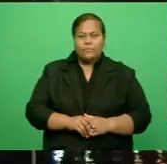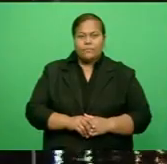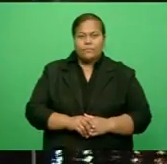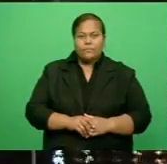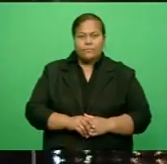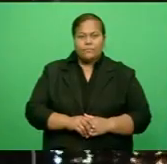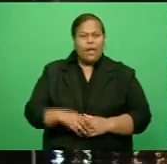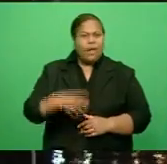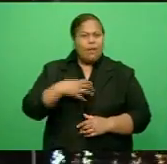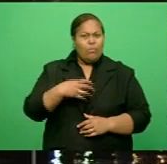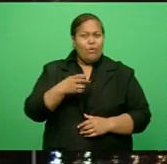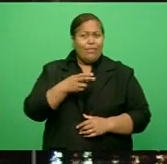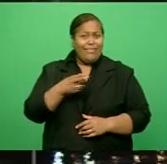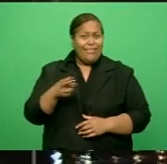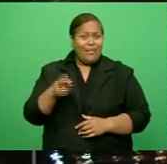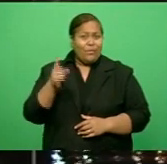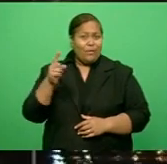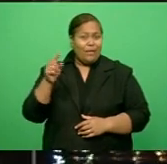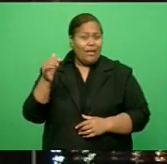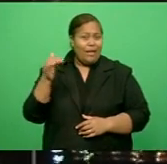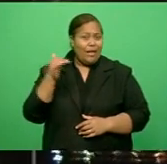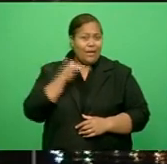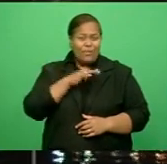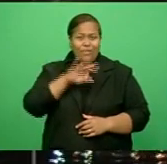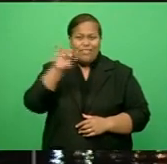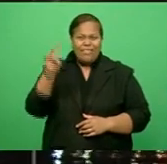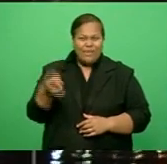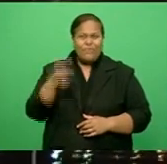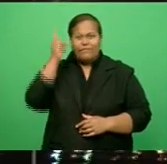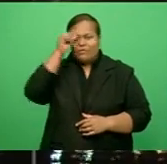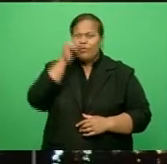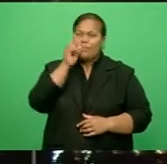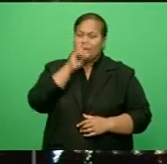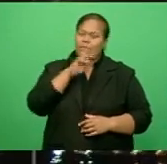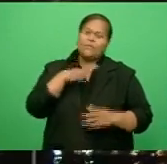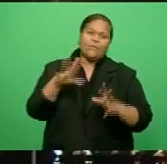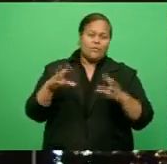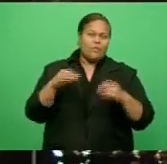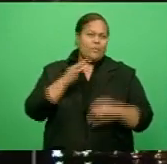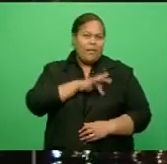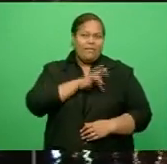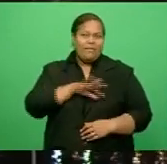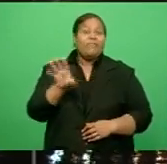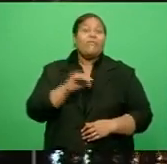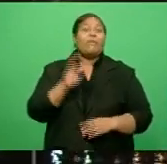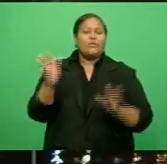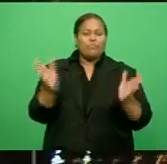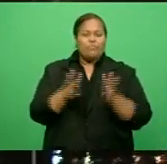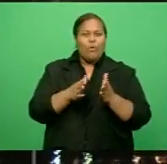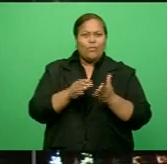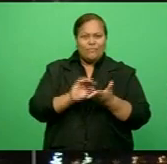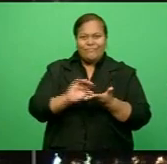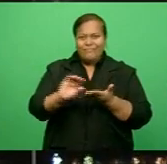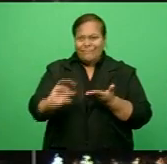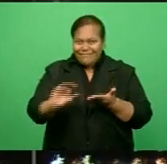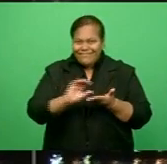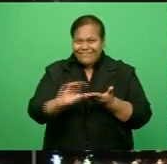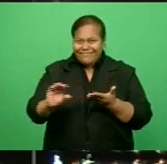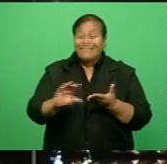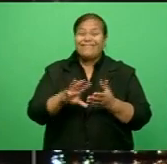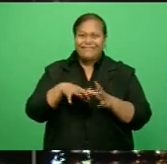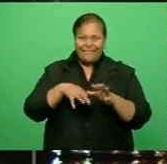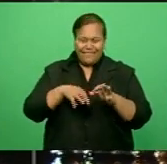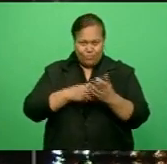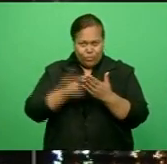More than 100,000 Fijians have directly benefited from the small grant scheme. Prime Minister Vorengem Bainimarama highlighted that the